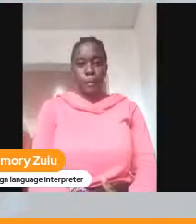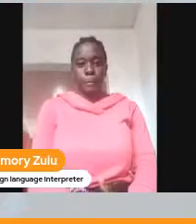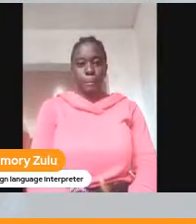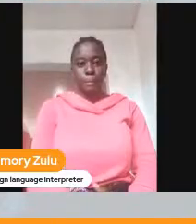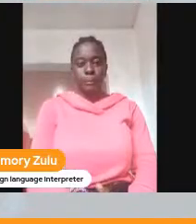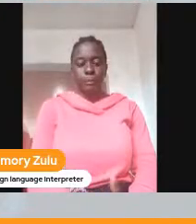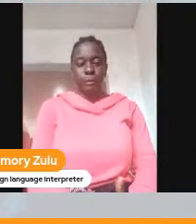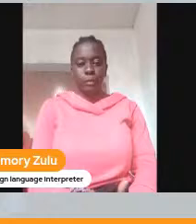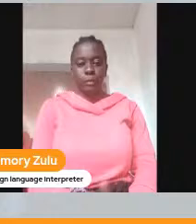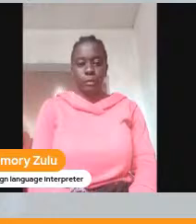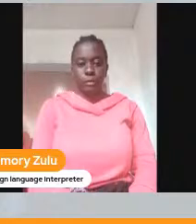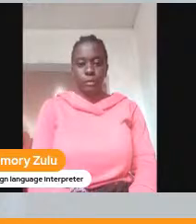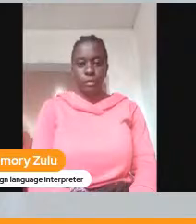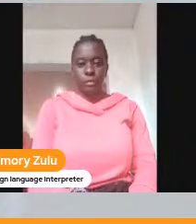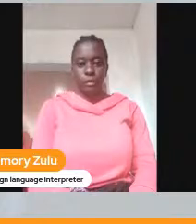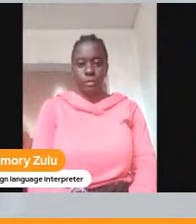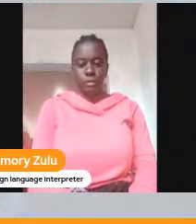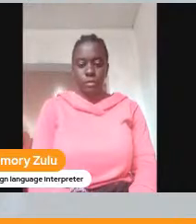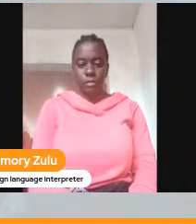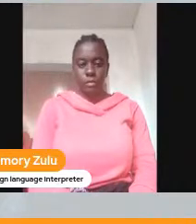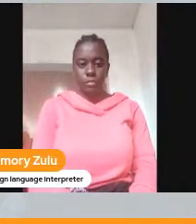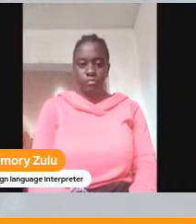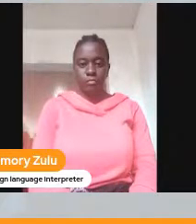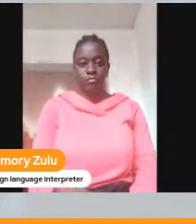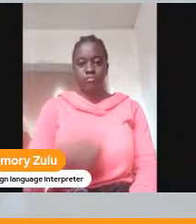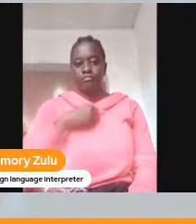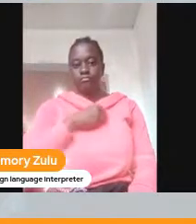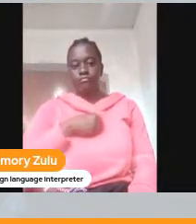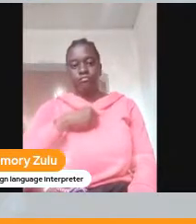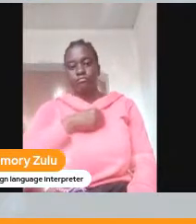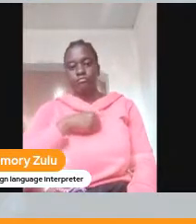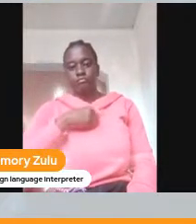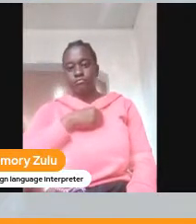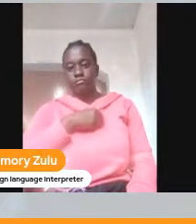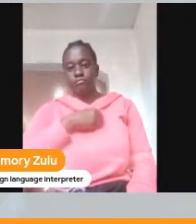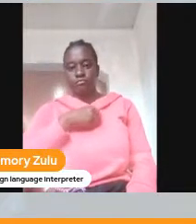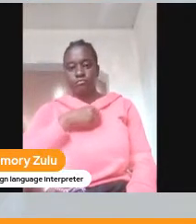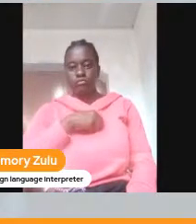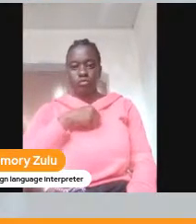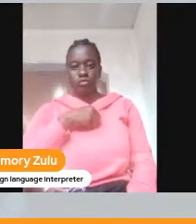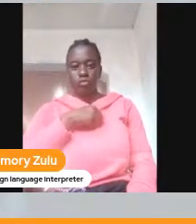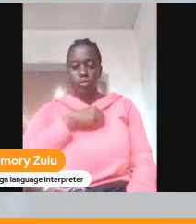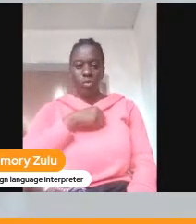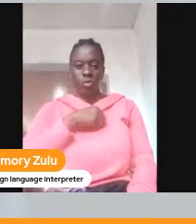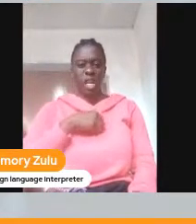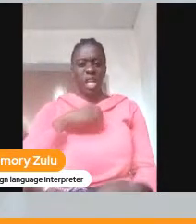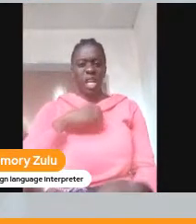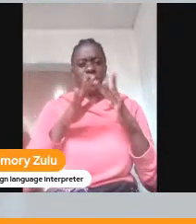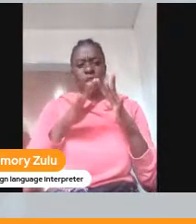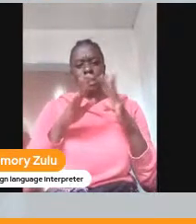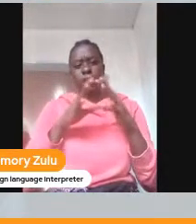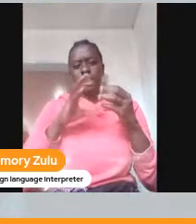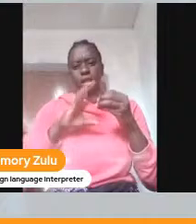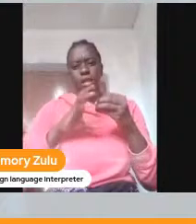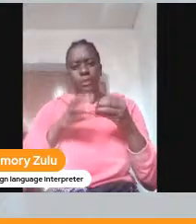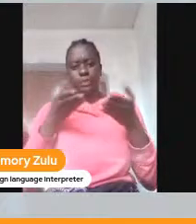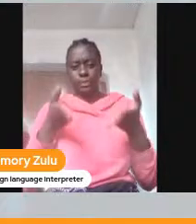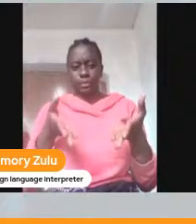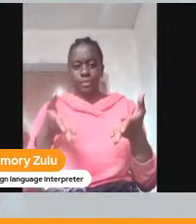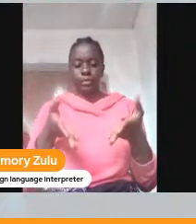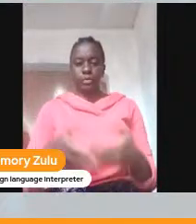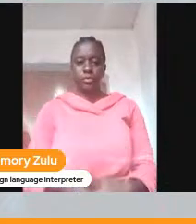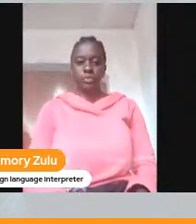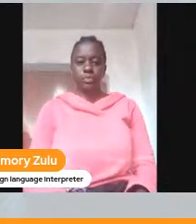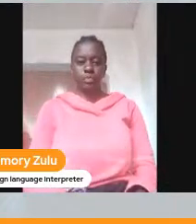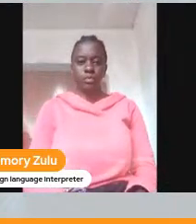body parts, even on toilet seats. Like someone with syphilis has used a